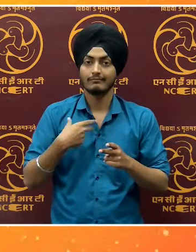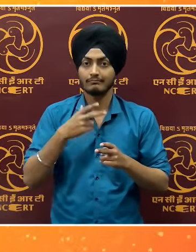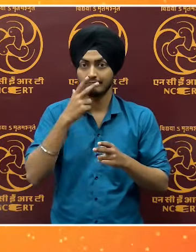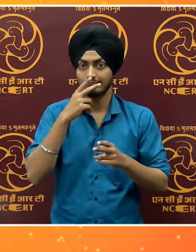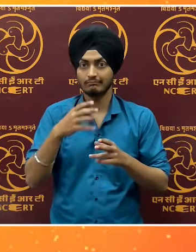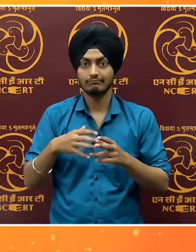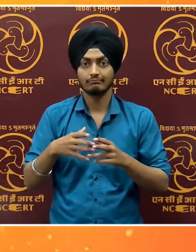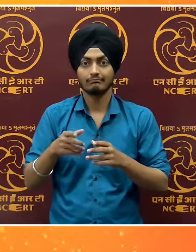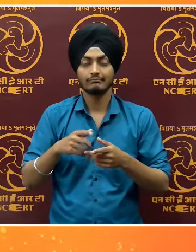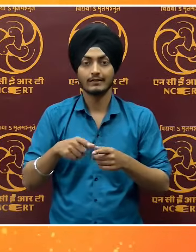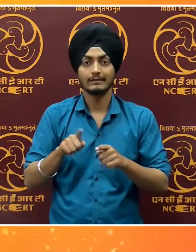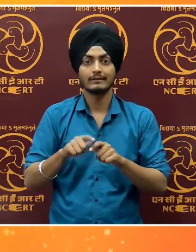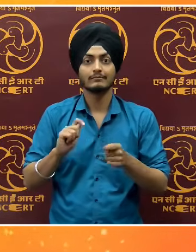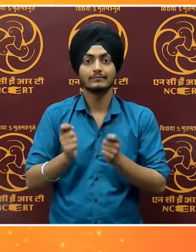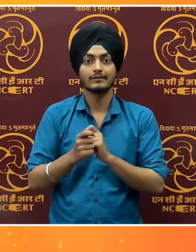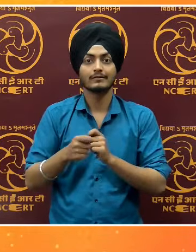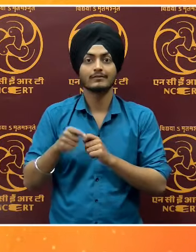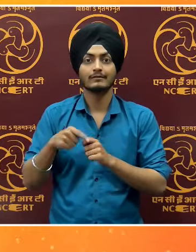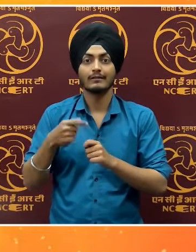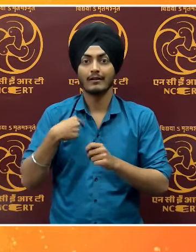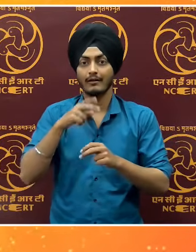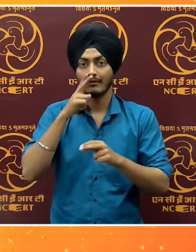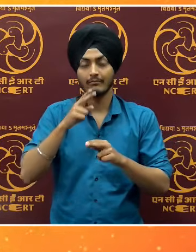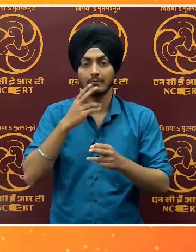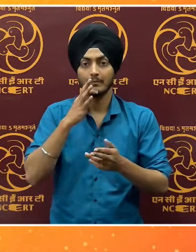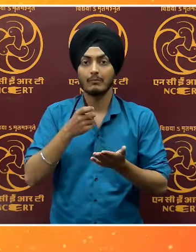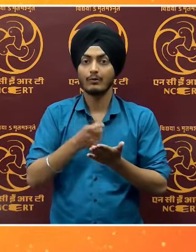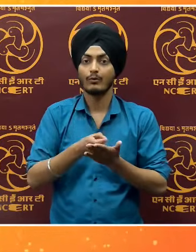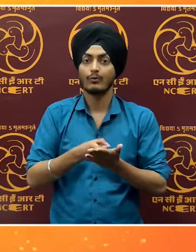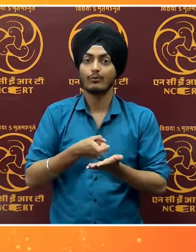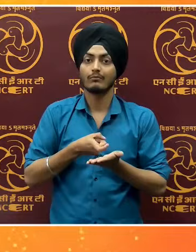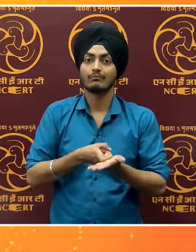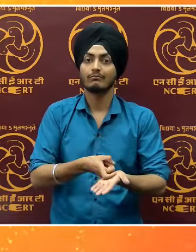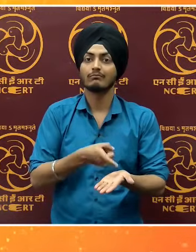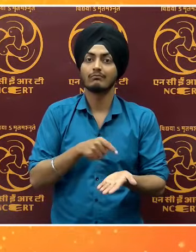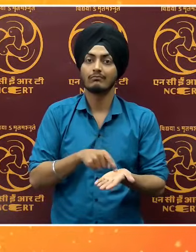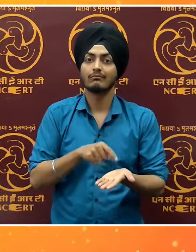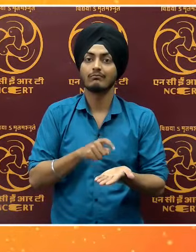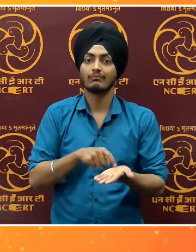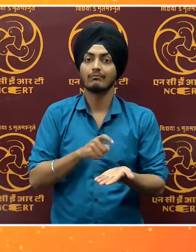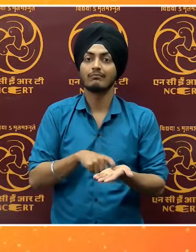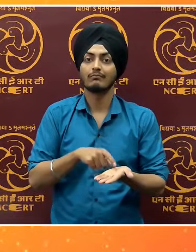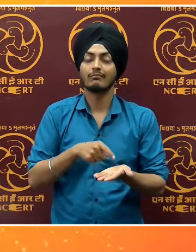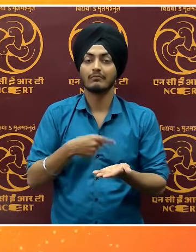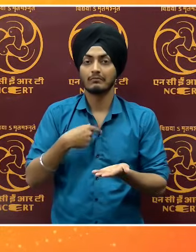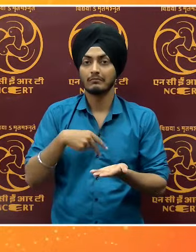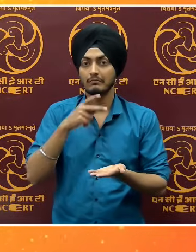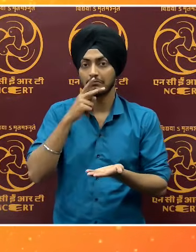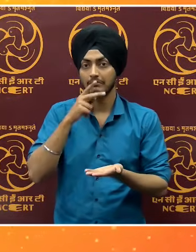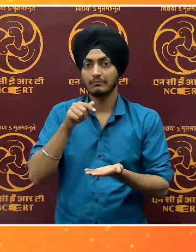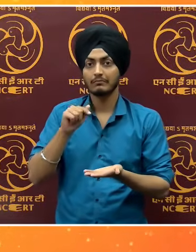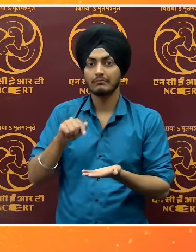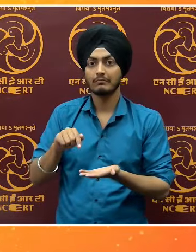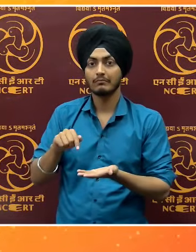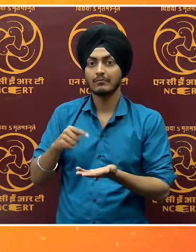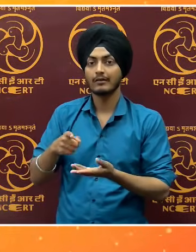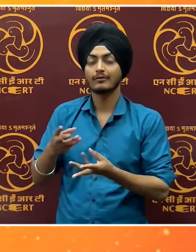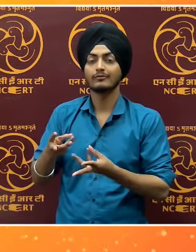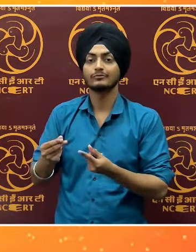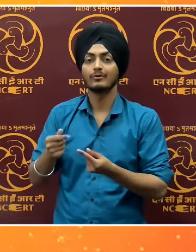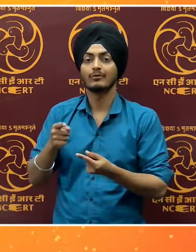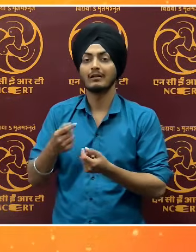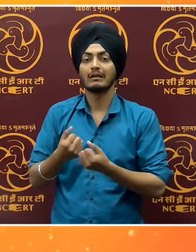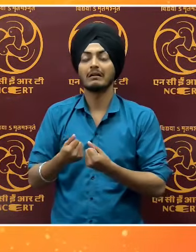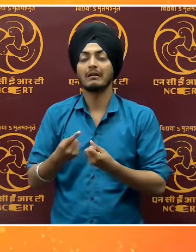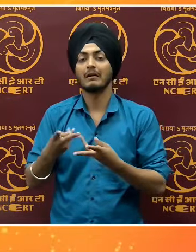resistance can be related using the formula R is equal to rho L by A. With the help of this formula, you can solve n